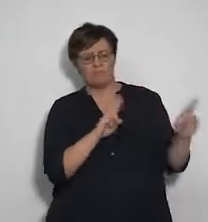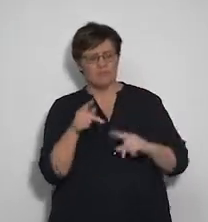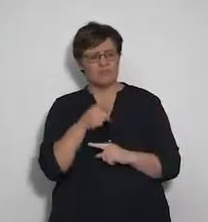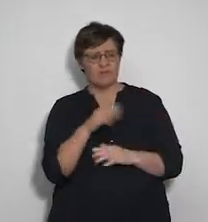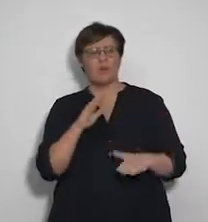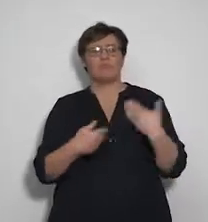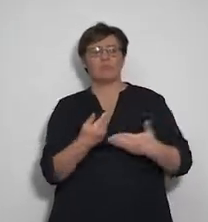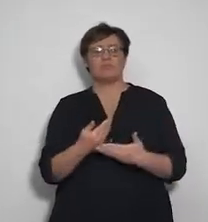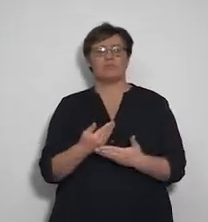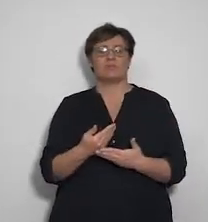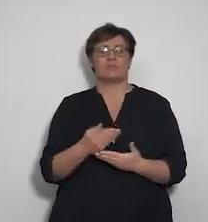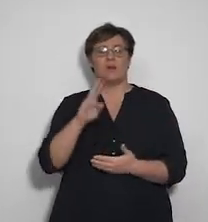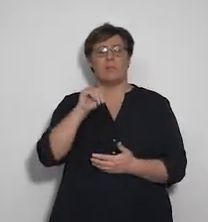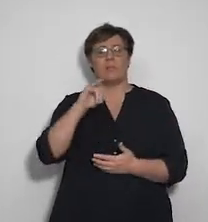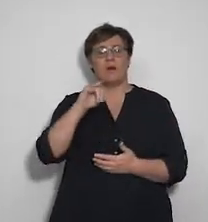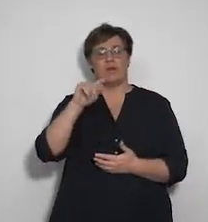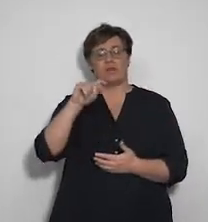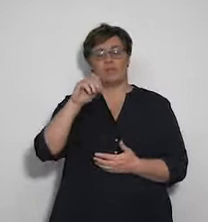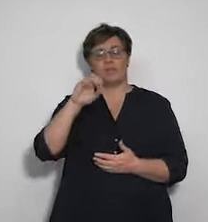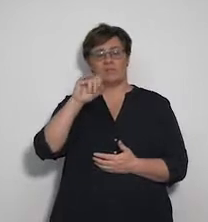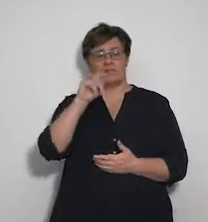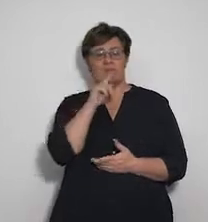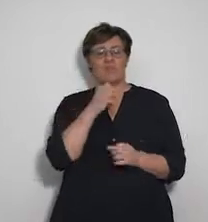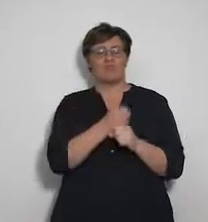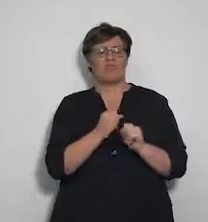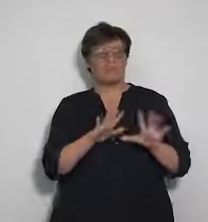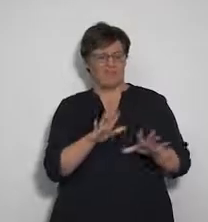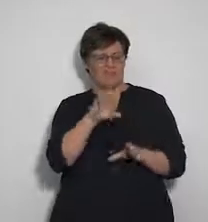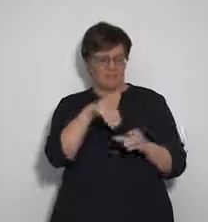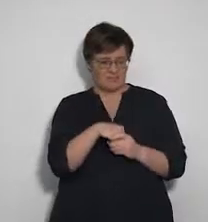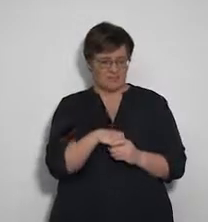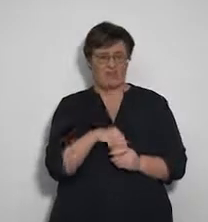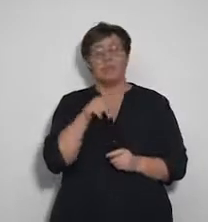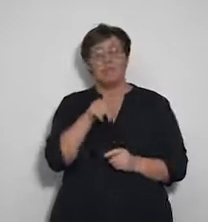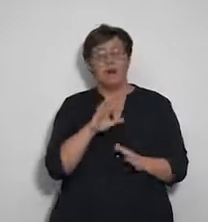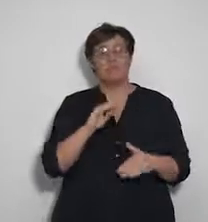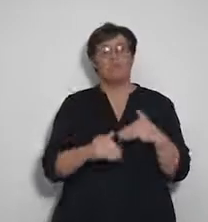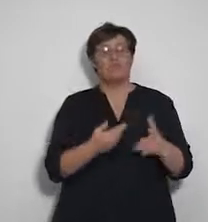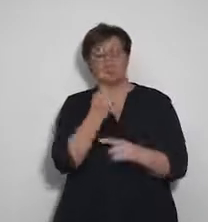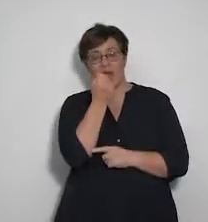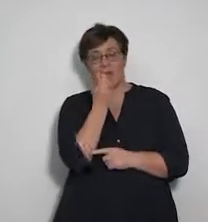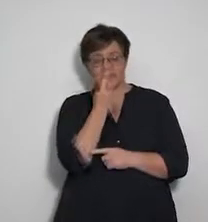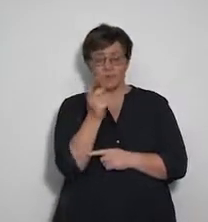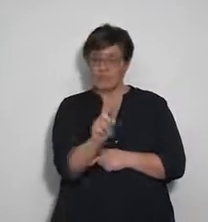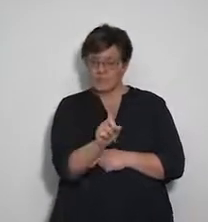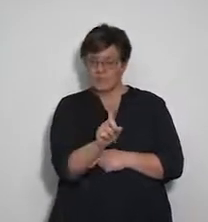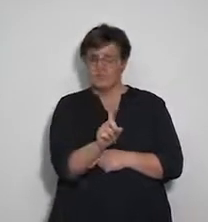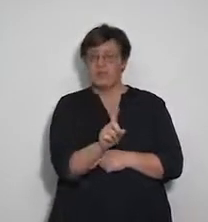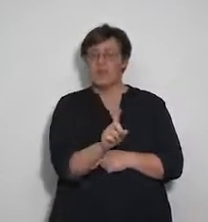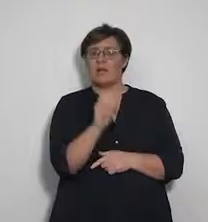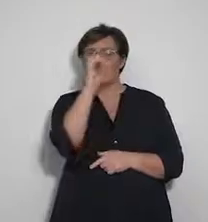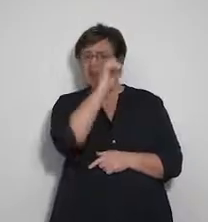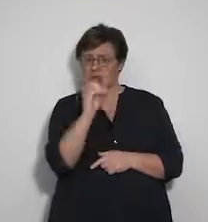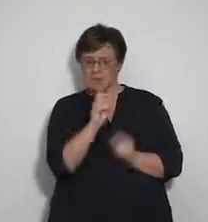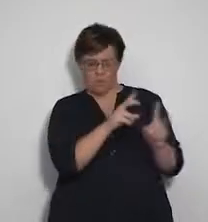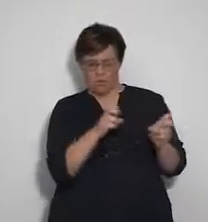draw reference to the process of mitosis, something that you've done in grade 10. Mitosis is often a process that we understand in terms of how